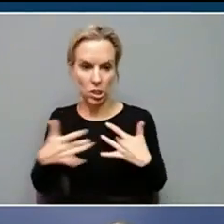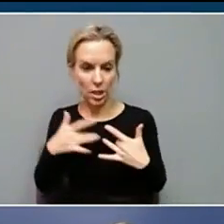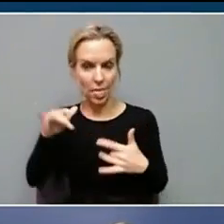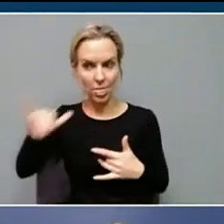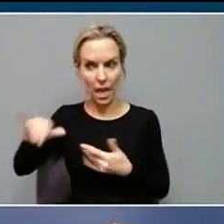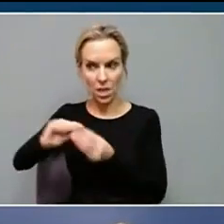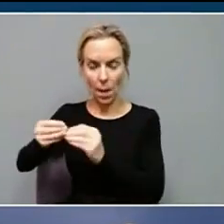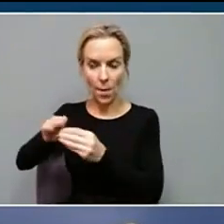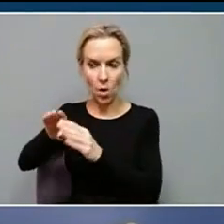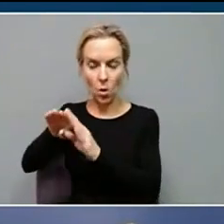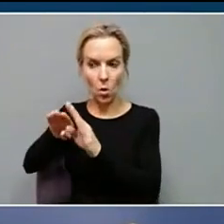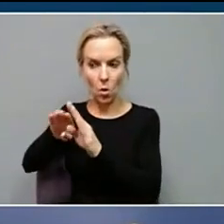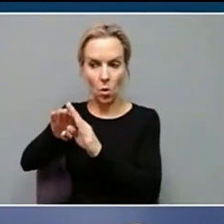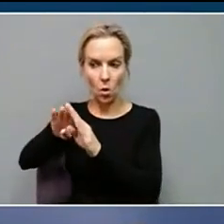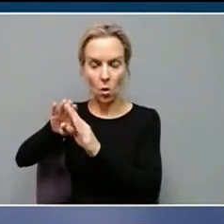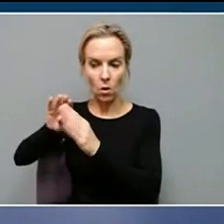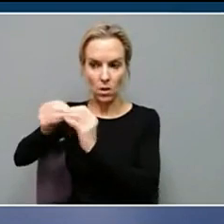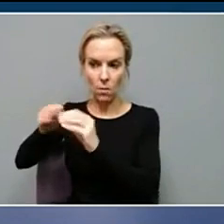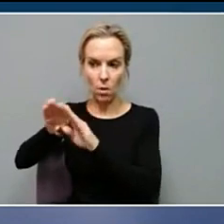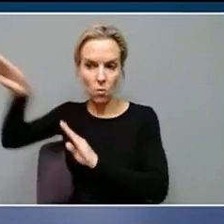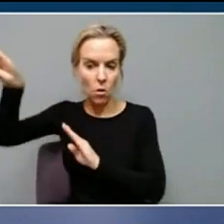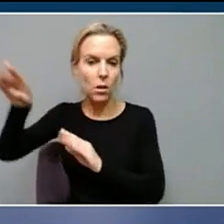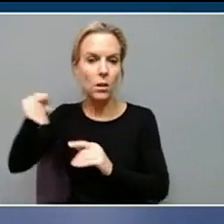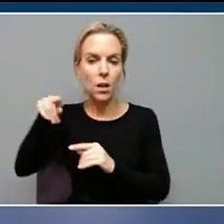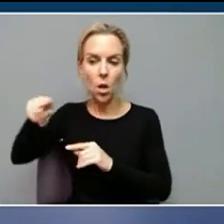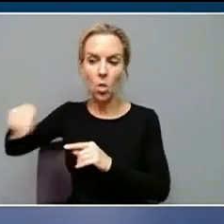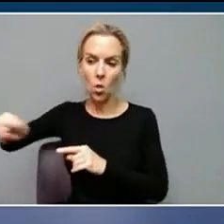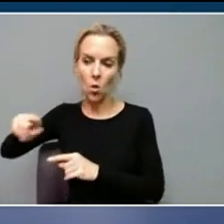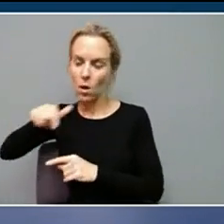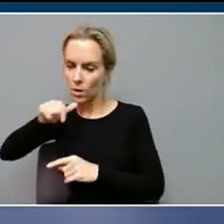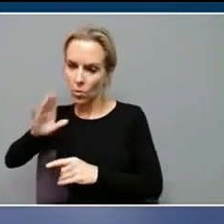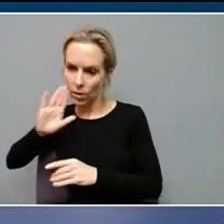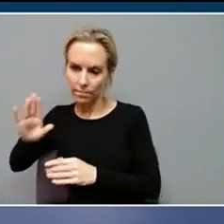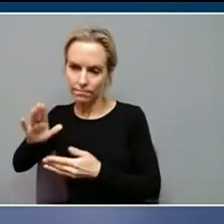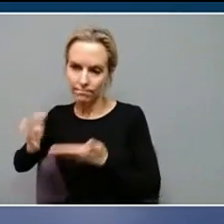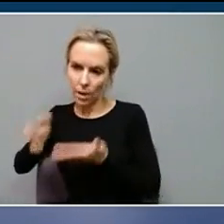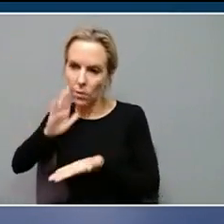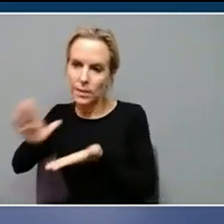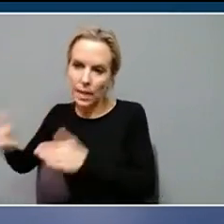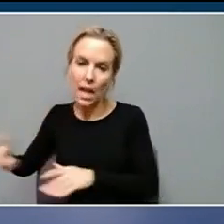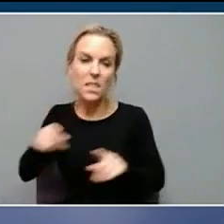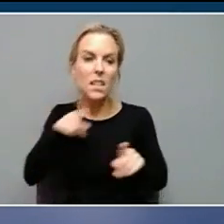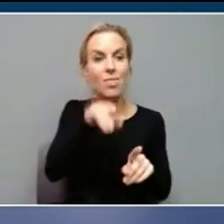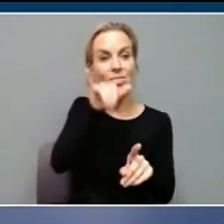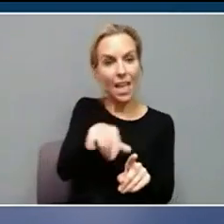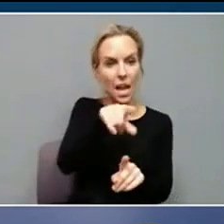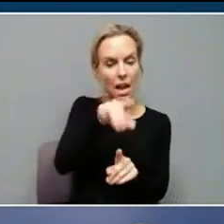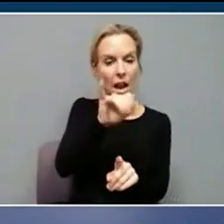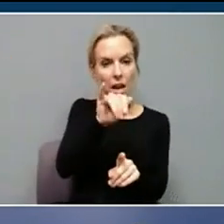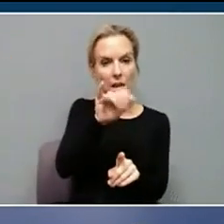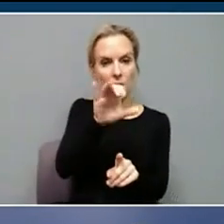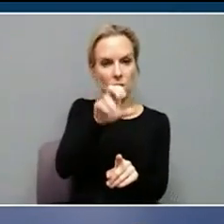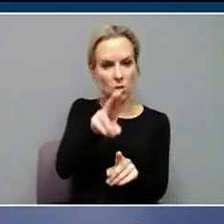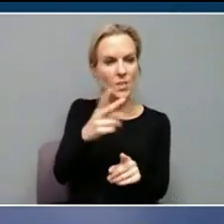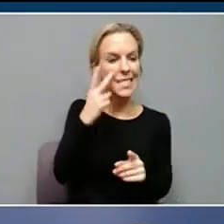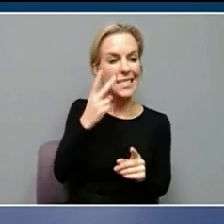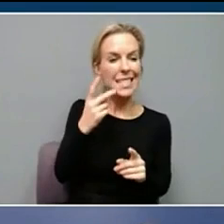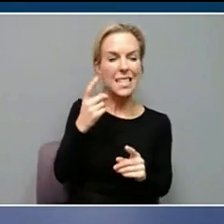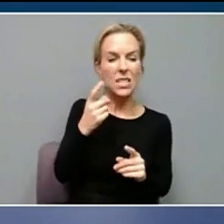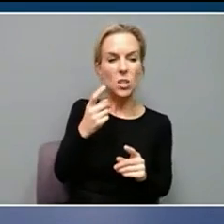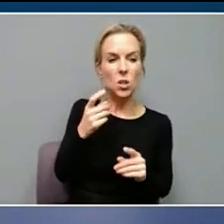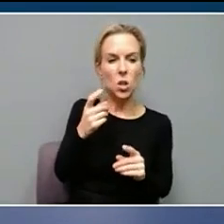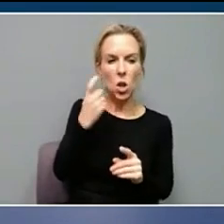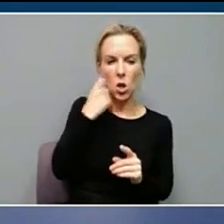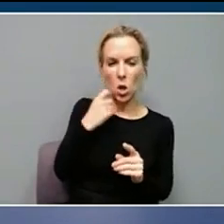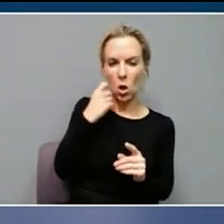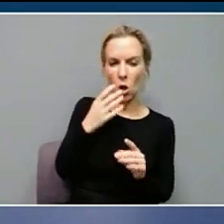because those are people who may not make it. You can see how there is a peak earlier on, you know,